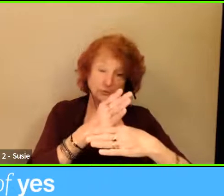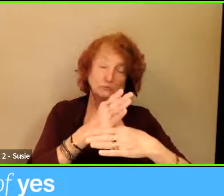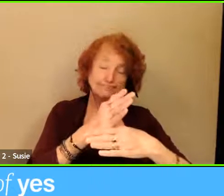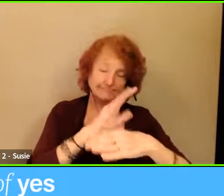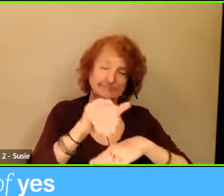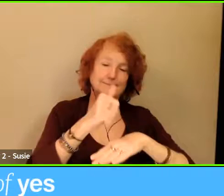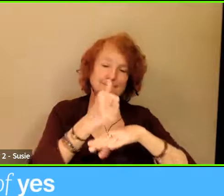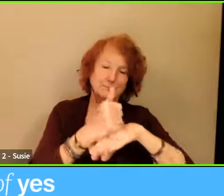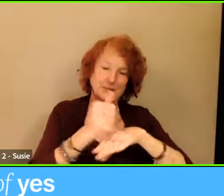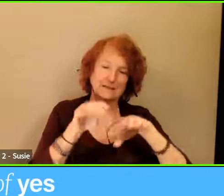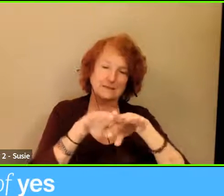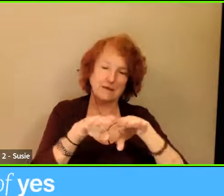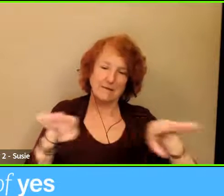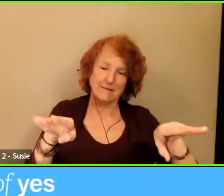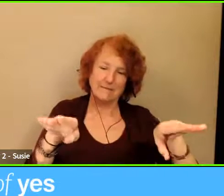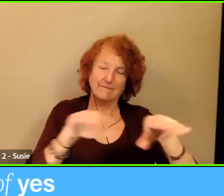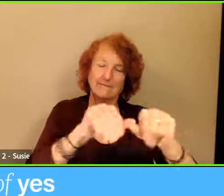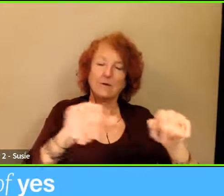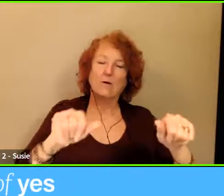area. So,